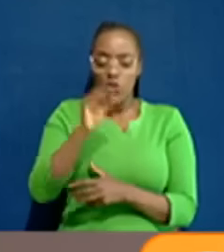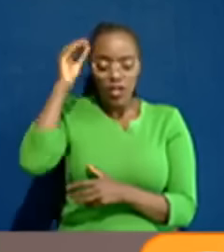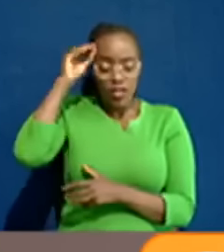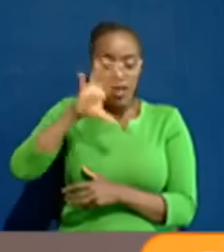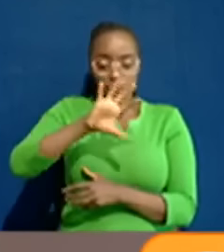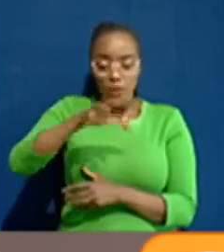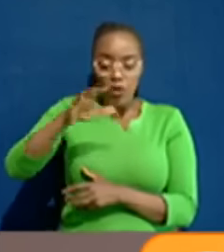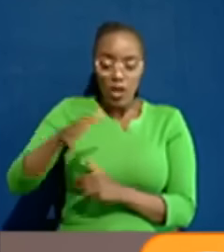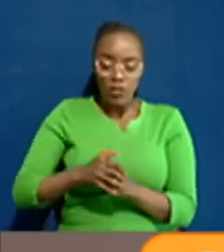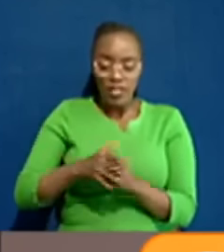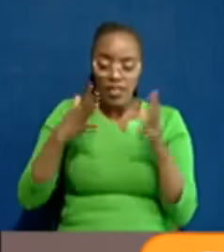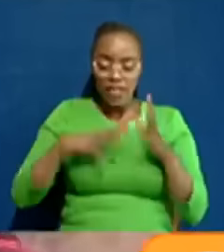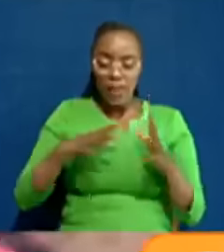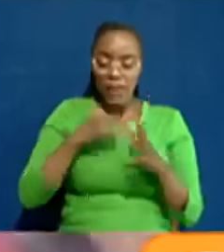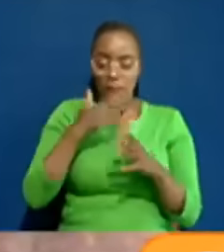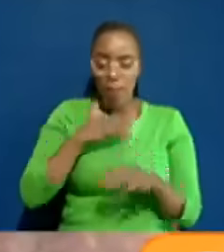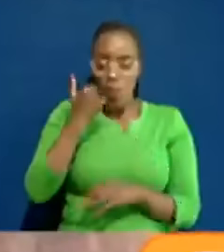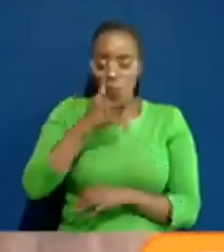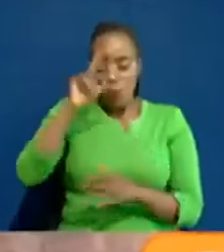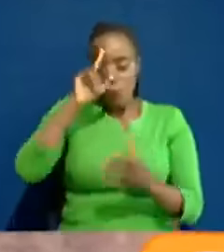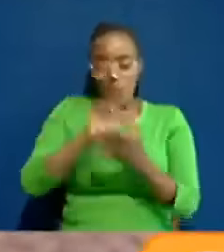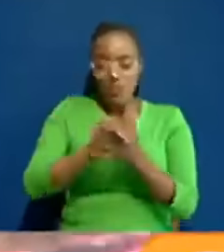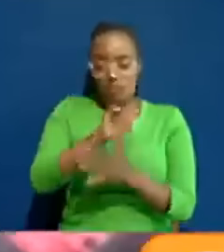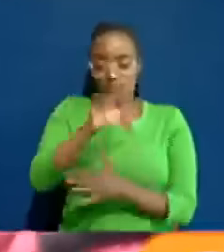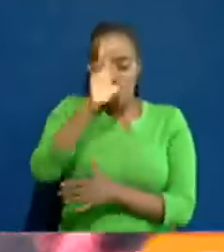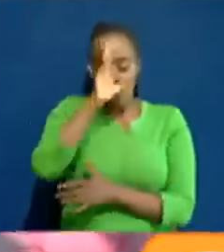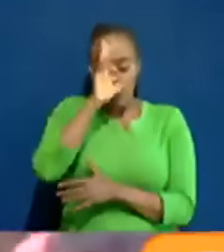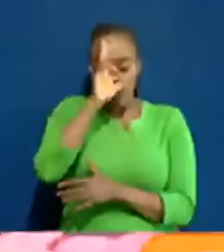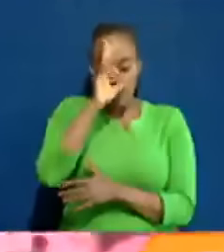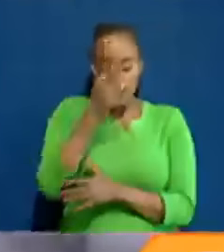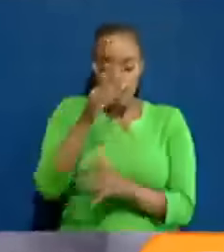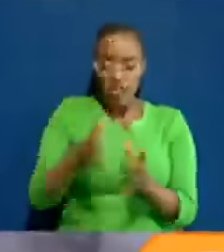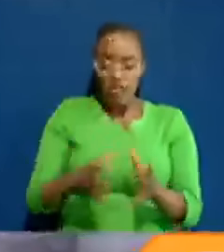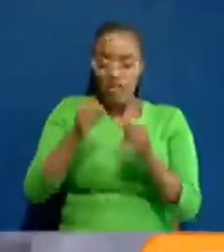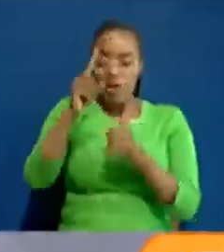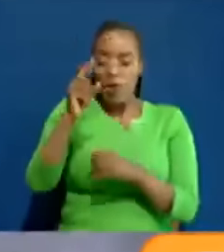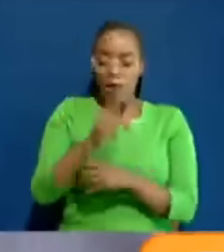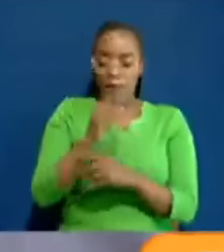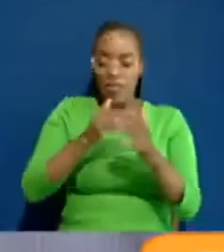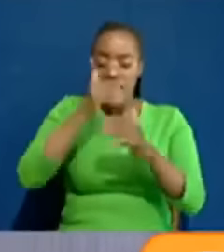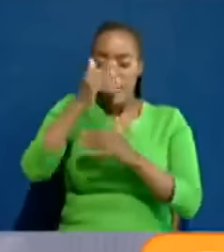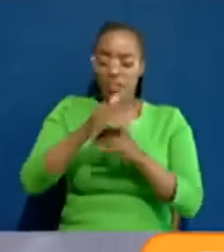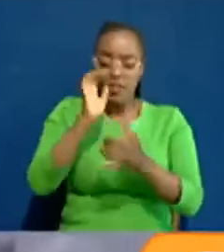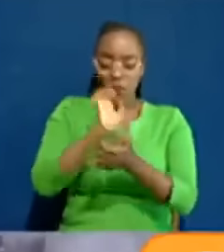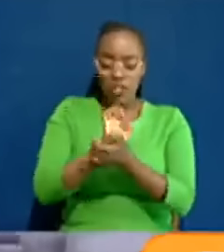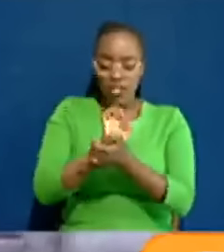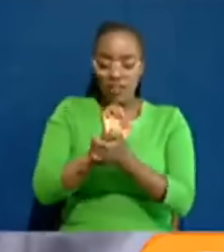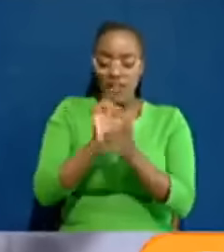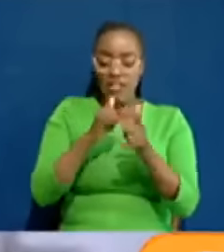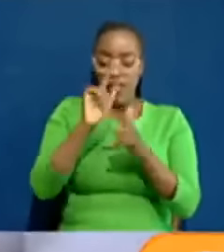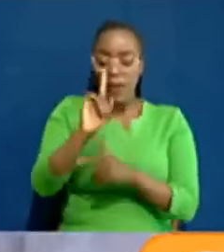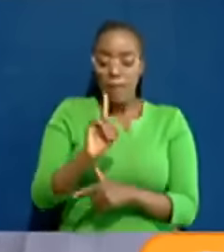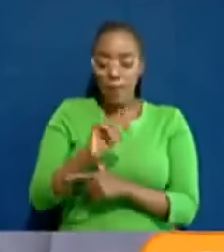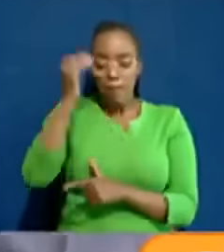by people believed to be police officers. David was abducted a month after he was arrested and appeared